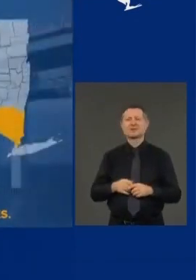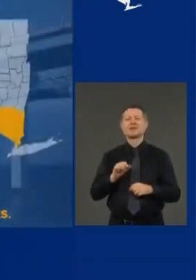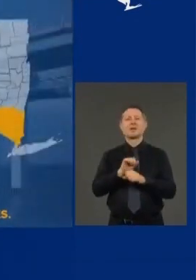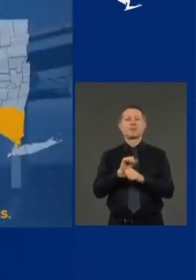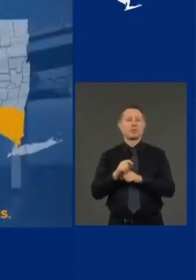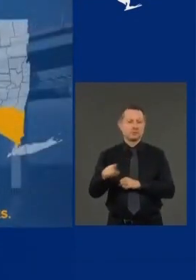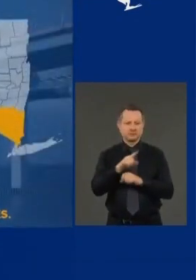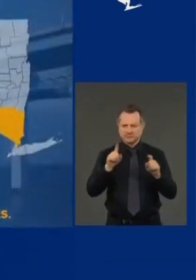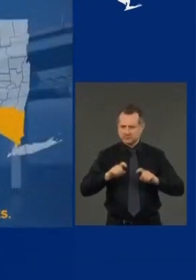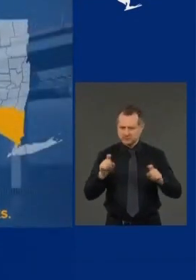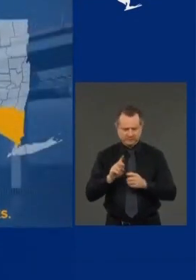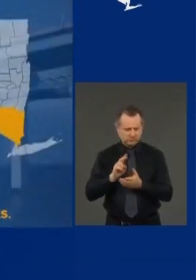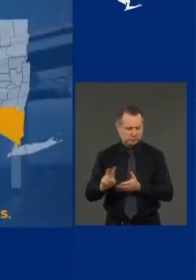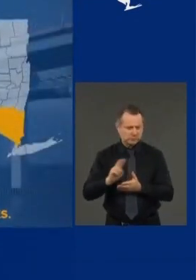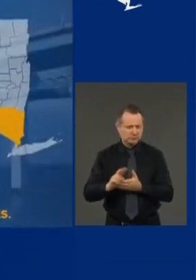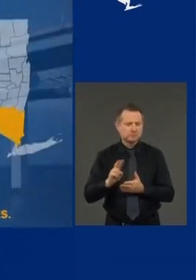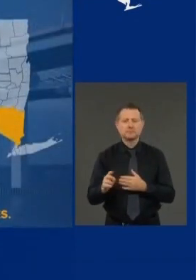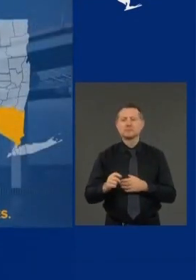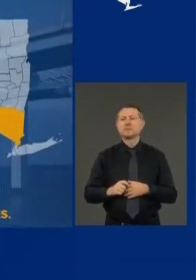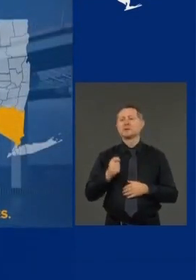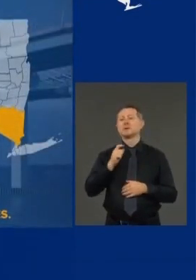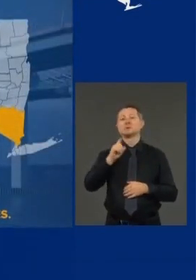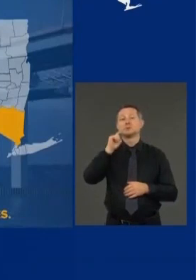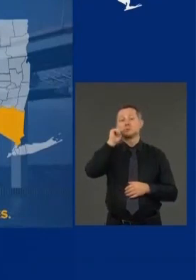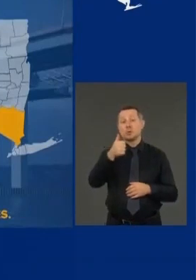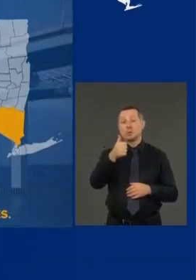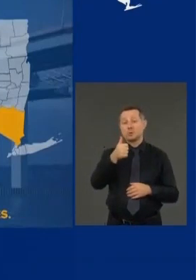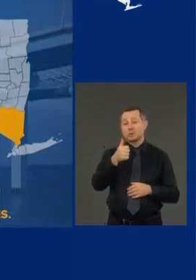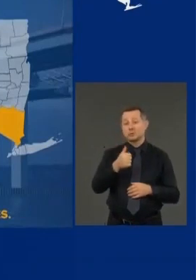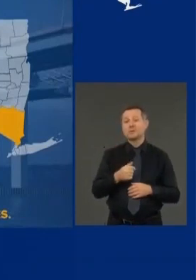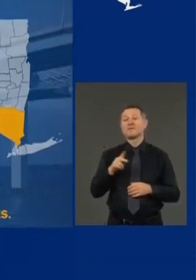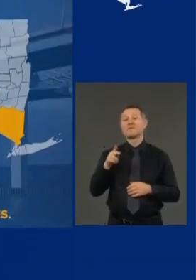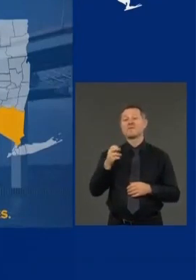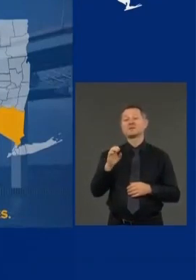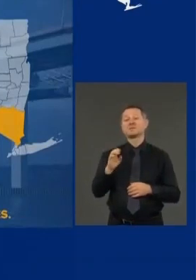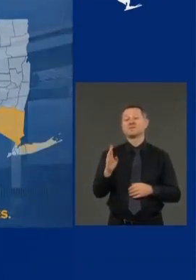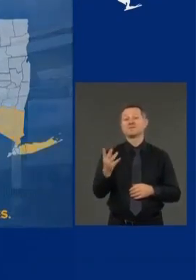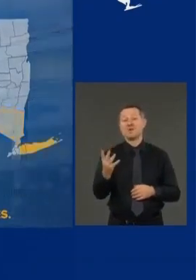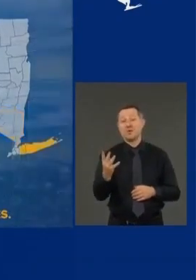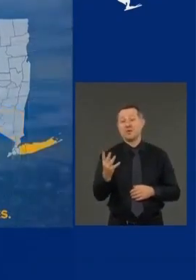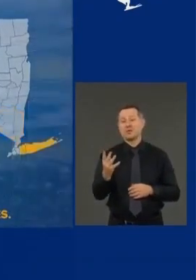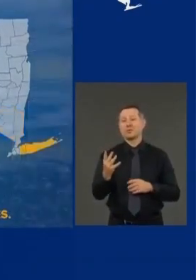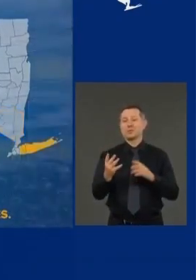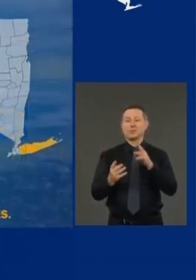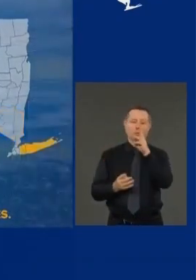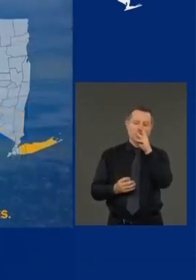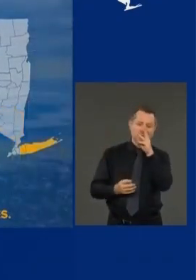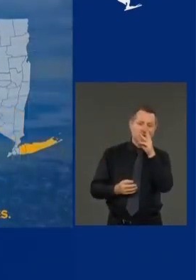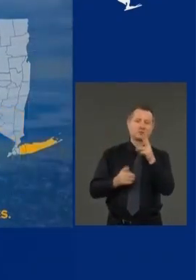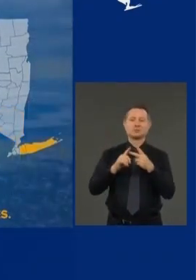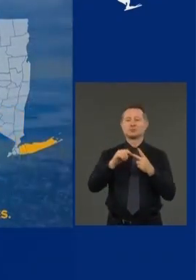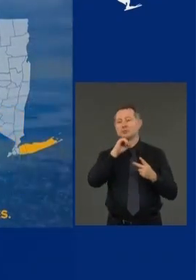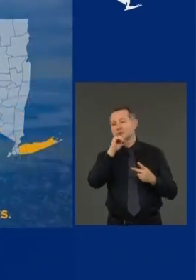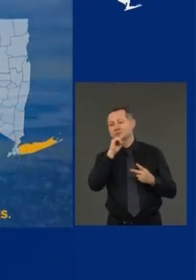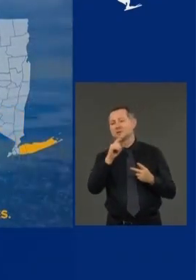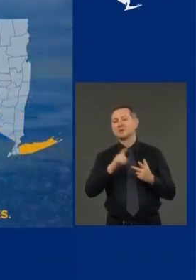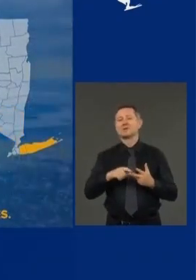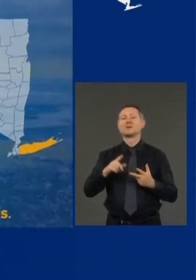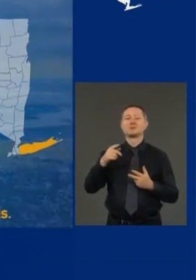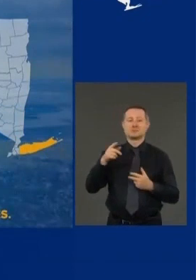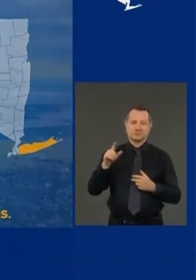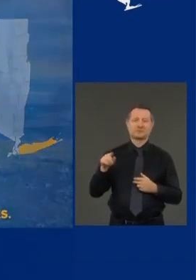are rules. Tomorrow is phase 4 for Westchester, Rockland, Hudson Valley. Long Island is on track for